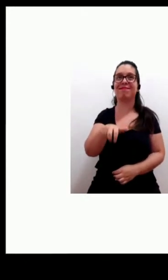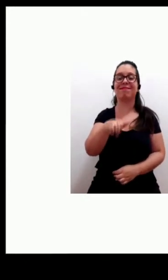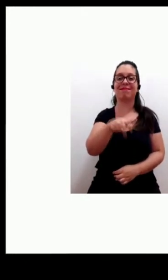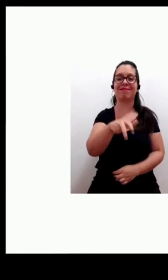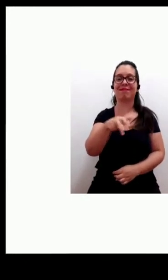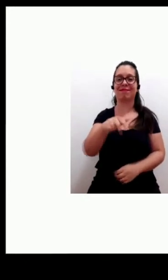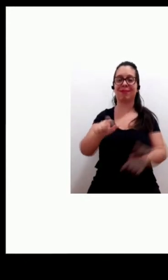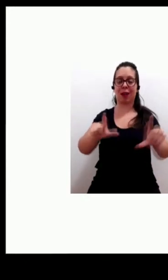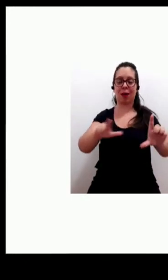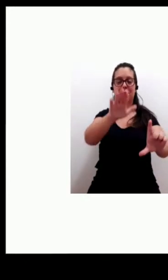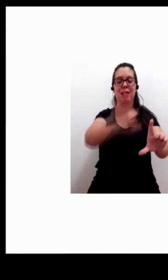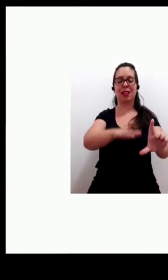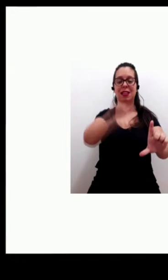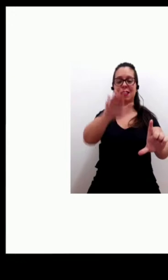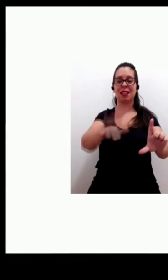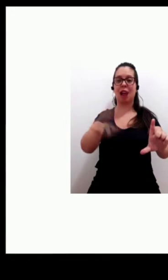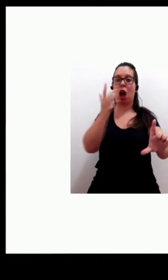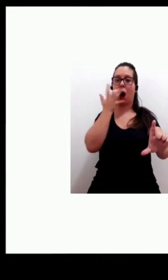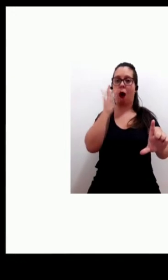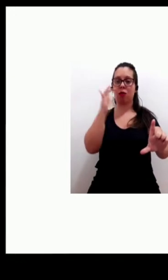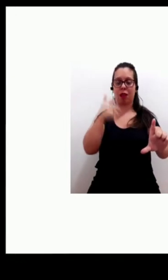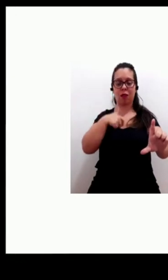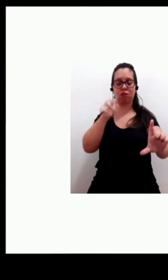go to it.